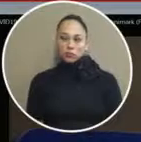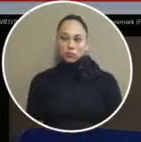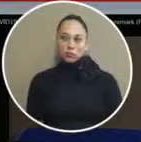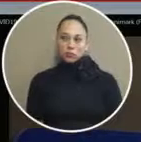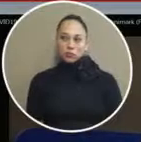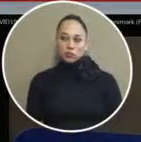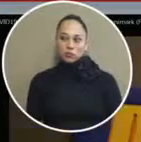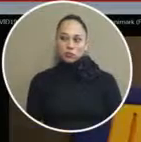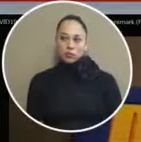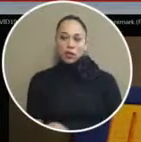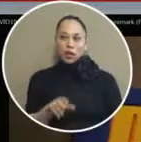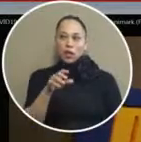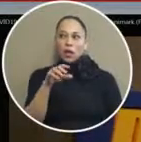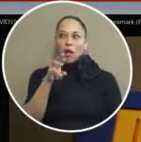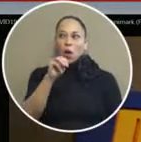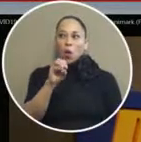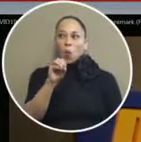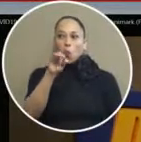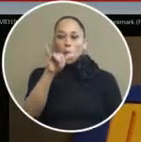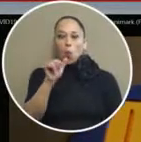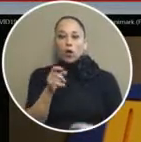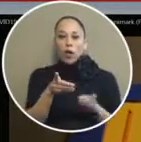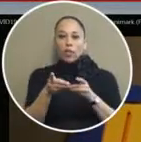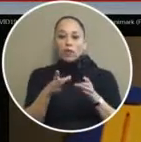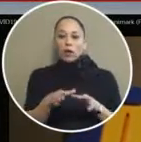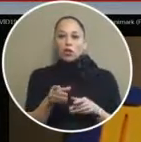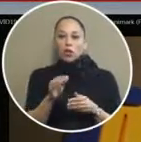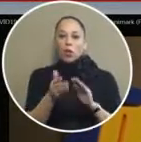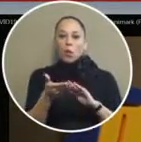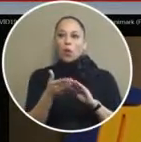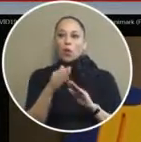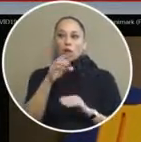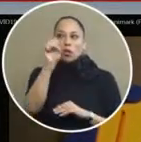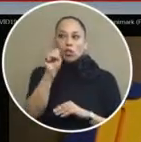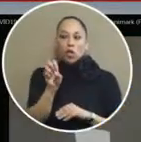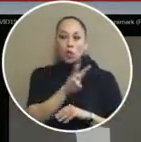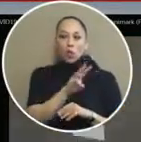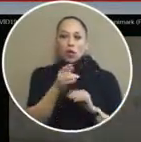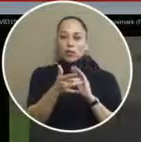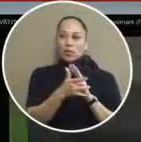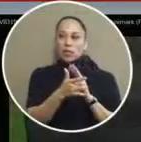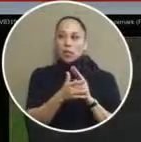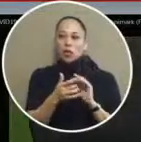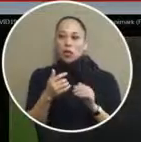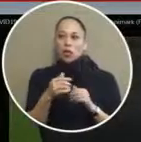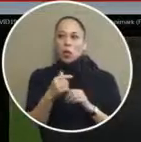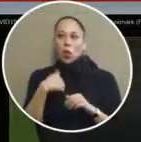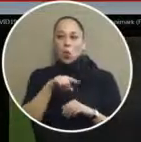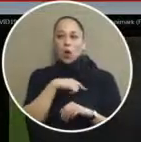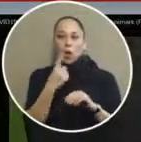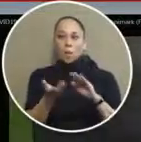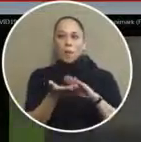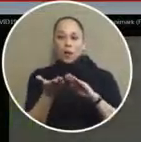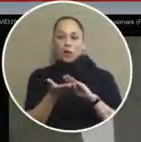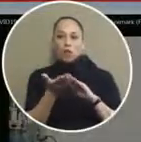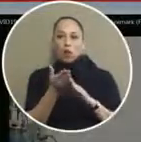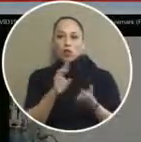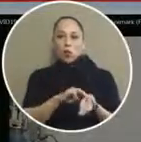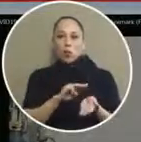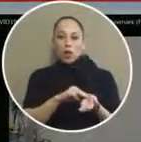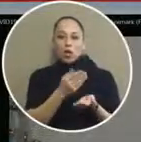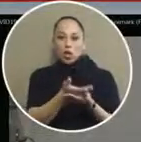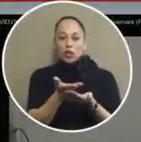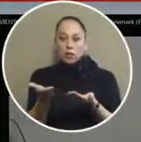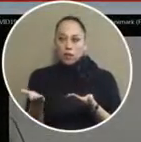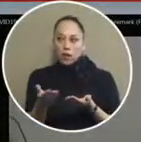My name is Ever Moya, and I'm the Director of Operations for the Southwest for Technomark. We're a manufacturer of medical